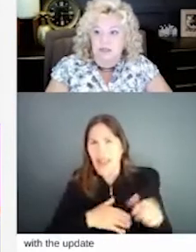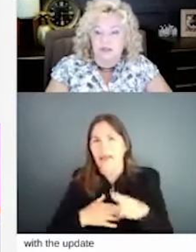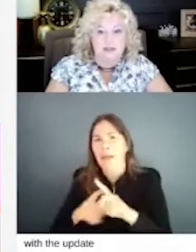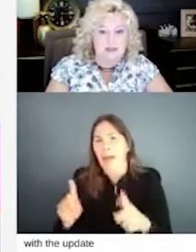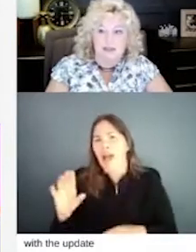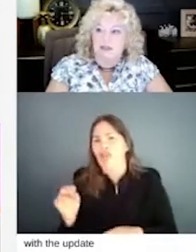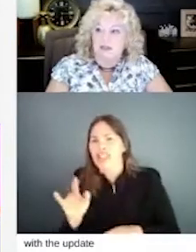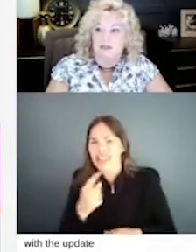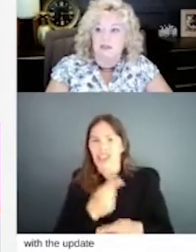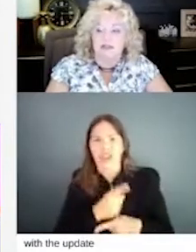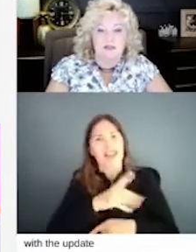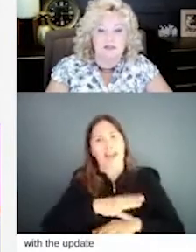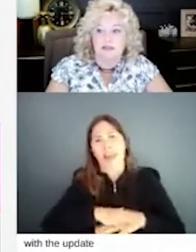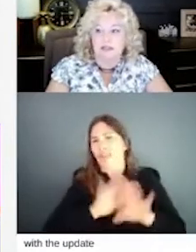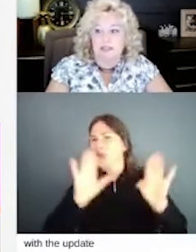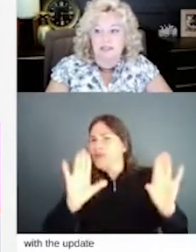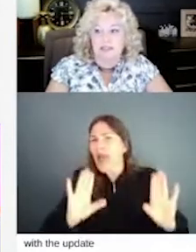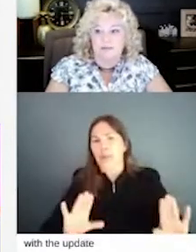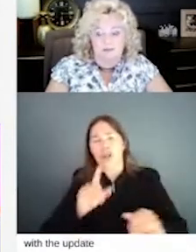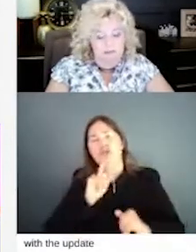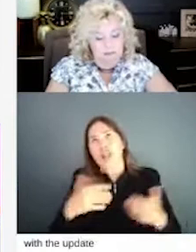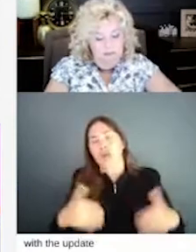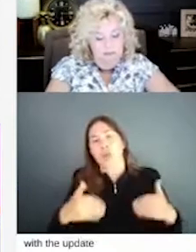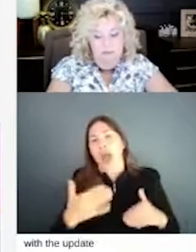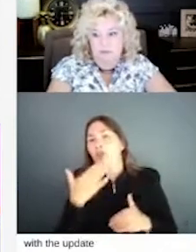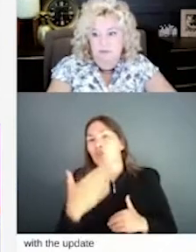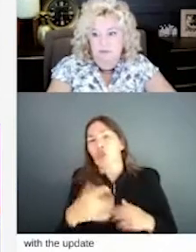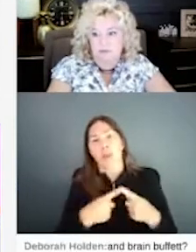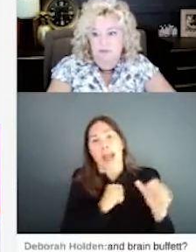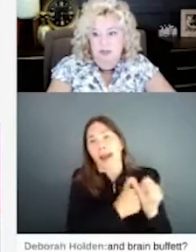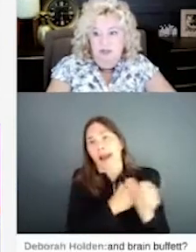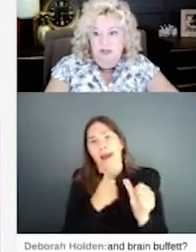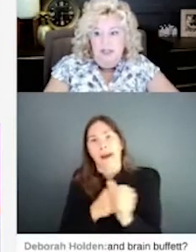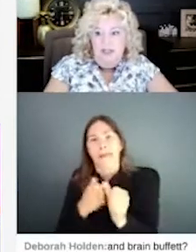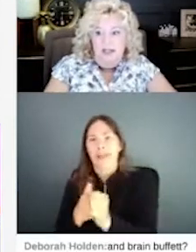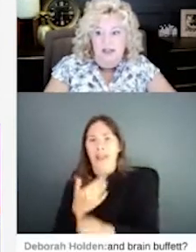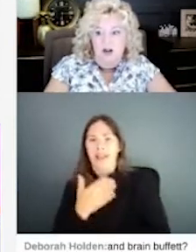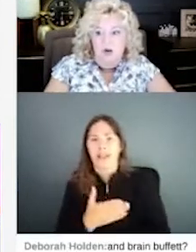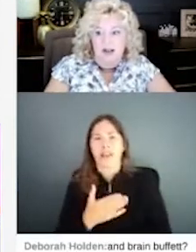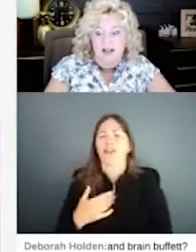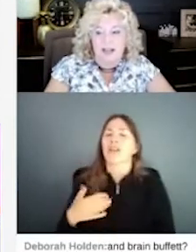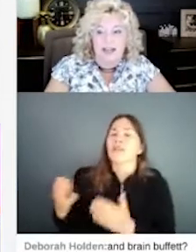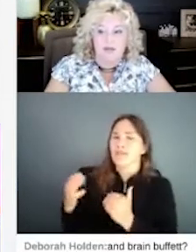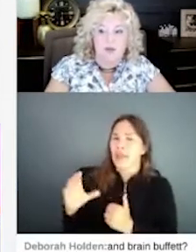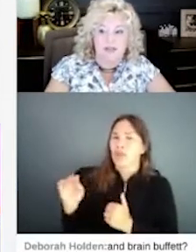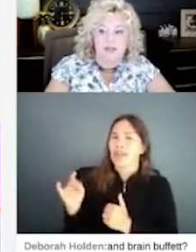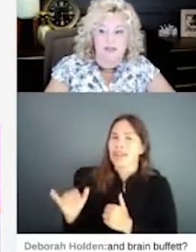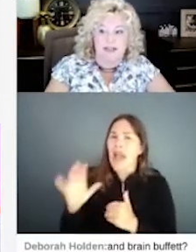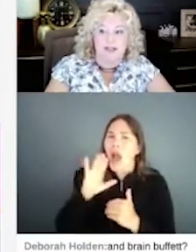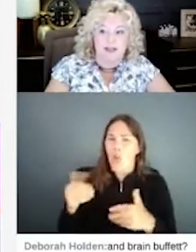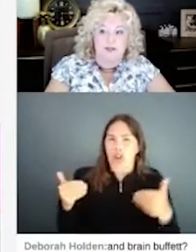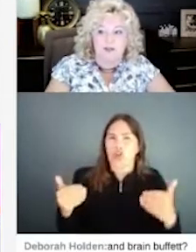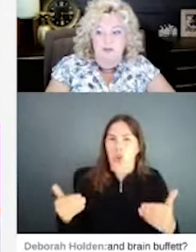their platform's fabulous, that they are really good about updating content there. Yeah, and I'll go ahead and put